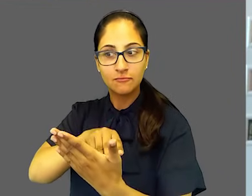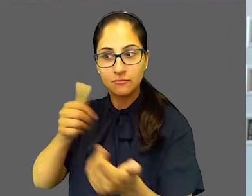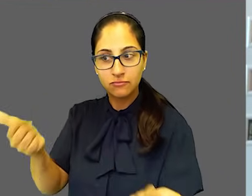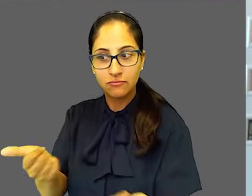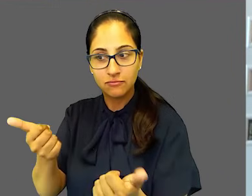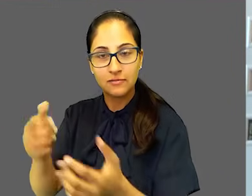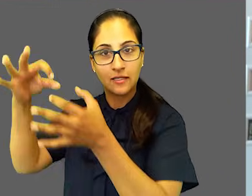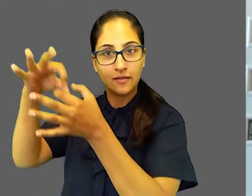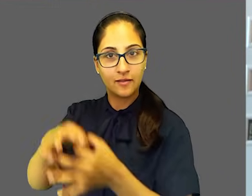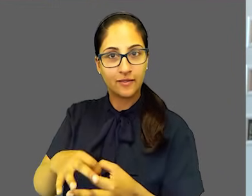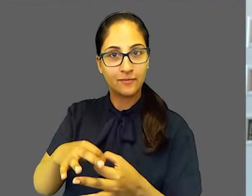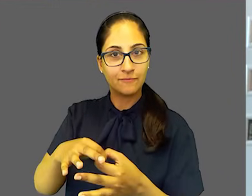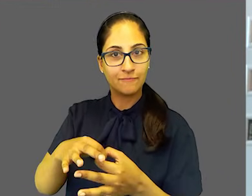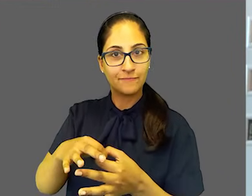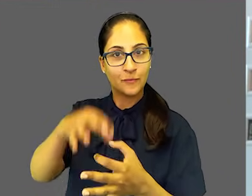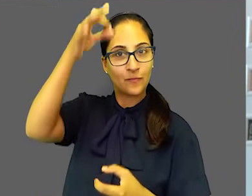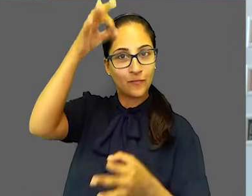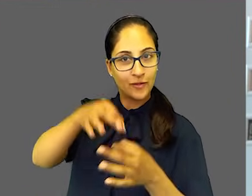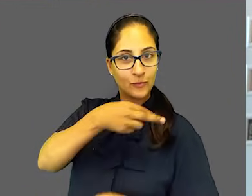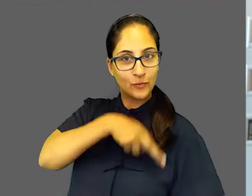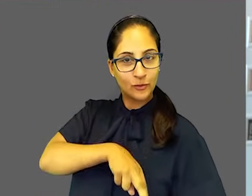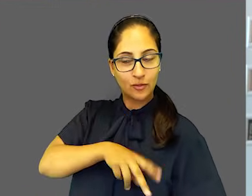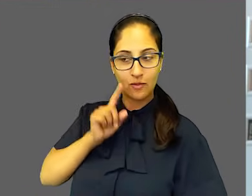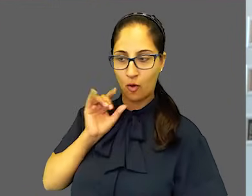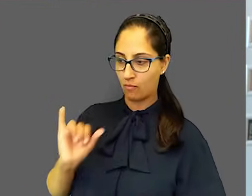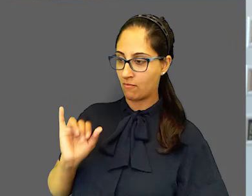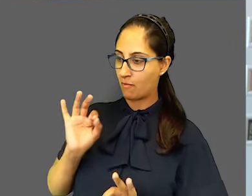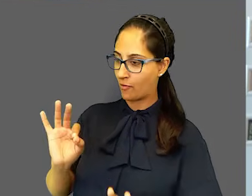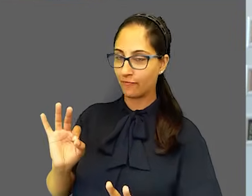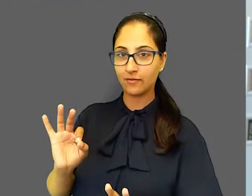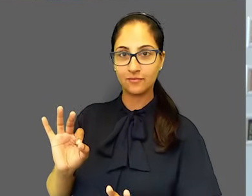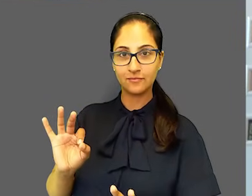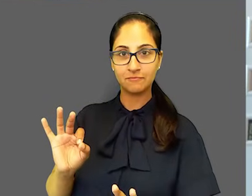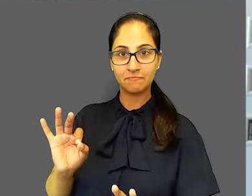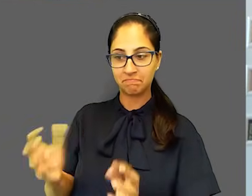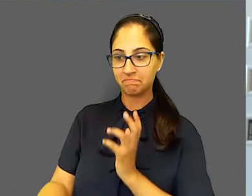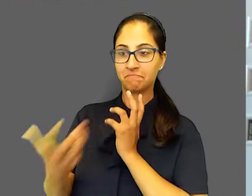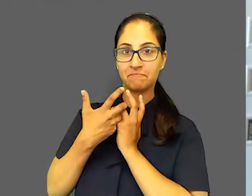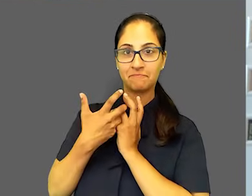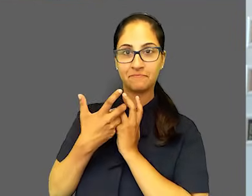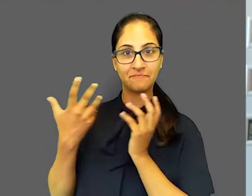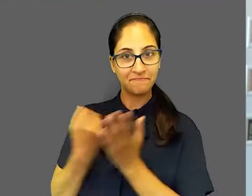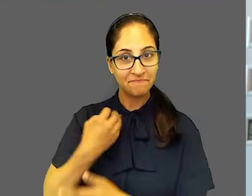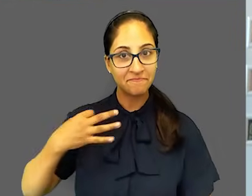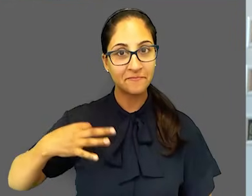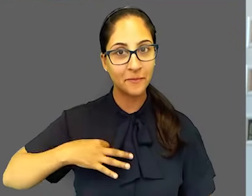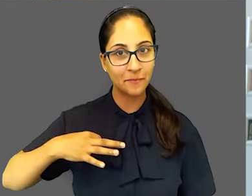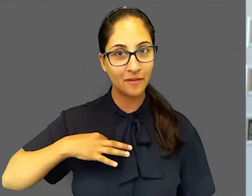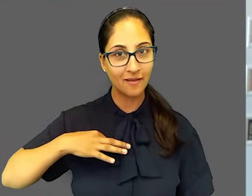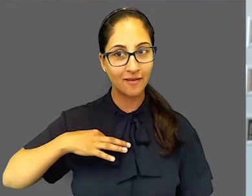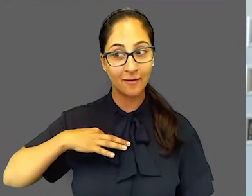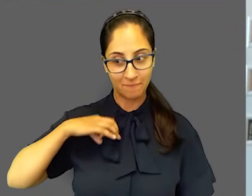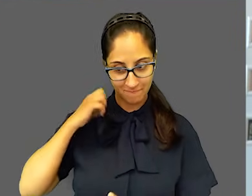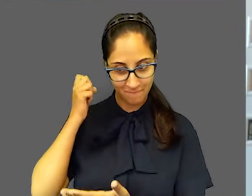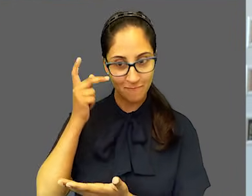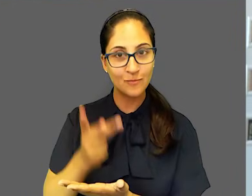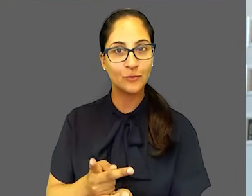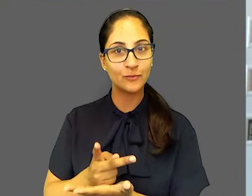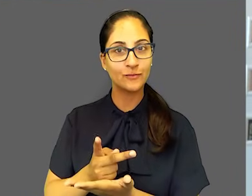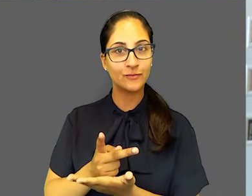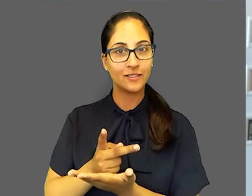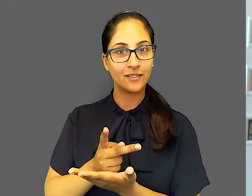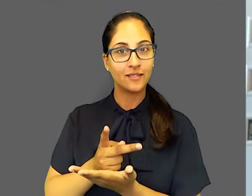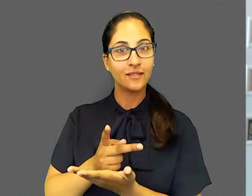just worked so naturally that I had to apply. And, lo and behold, I made it to London